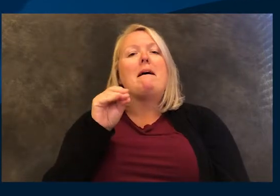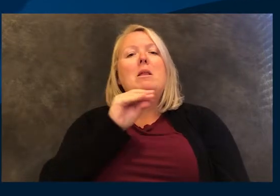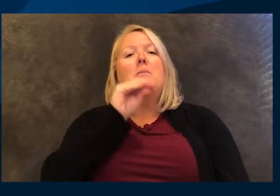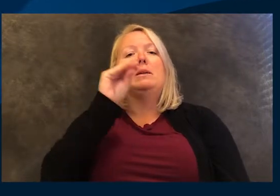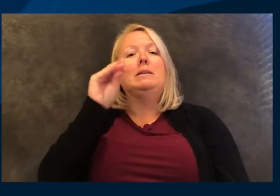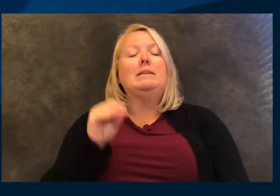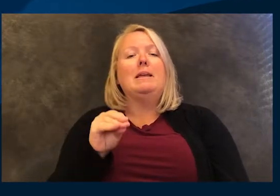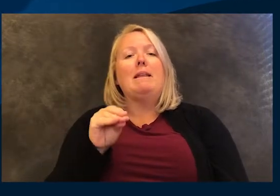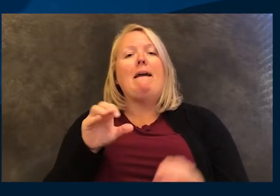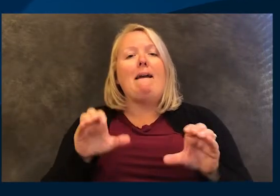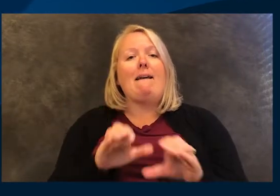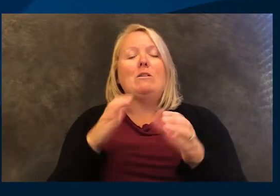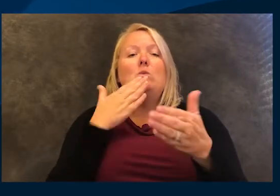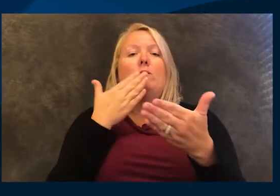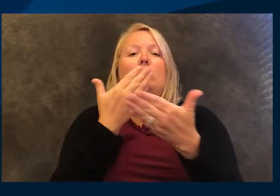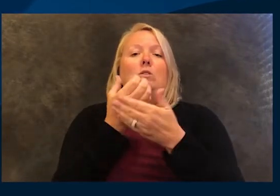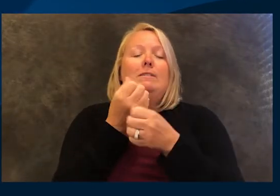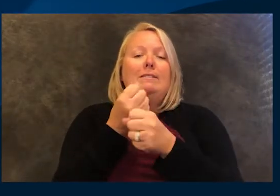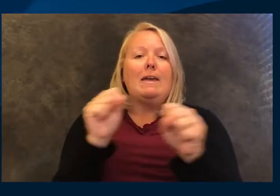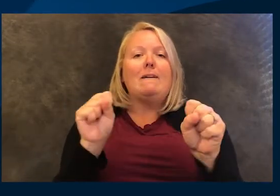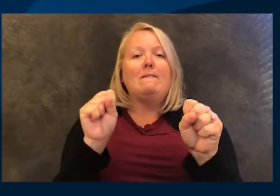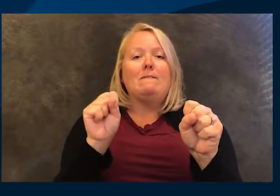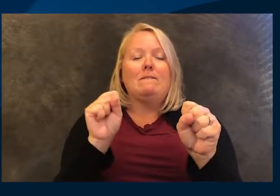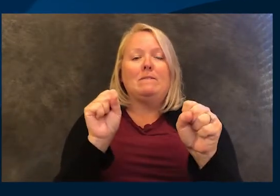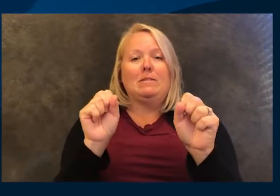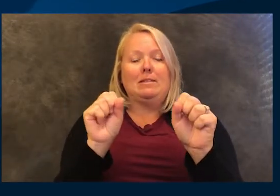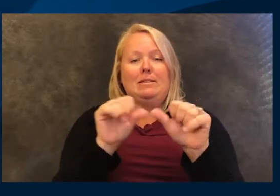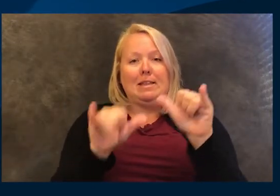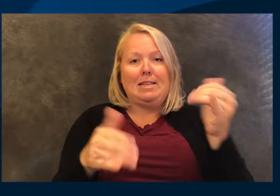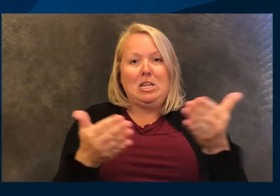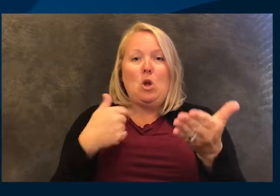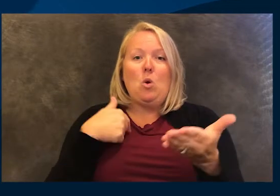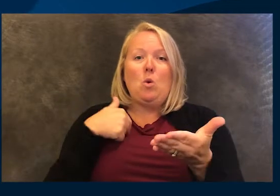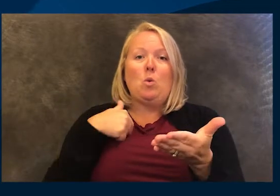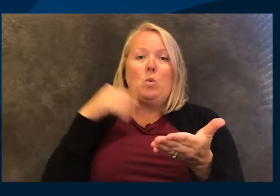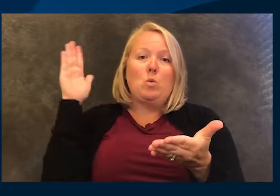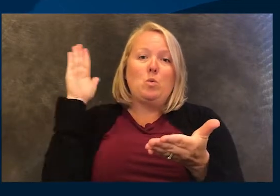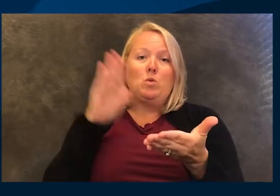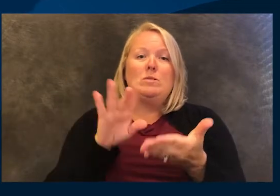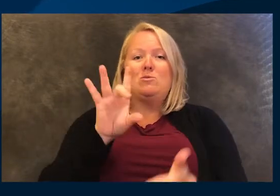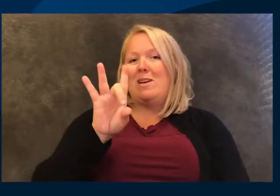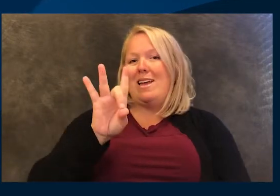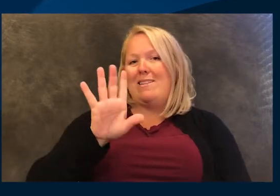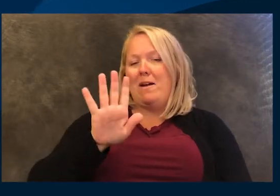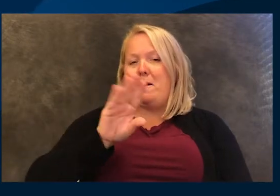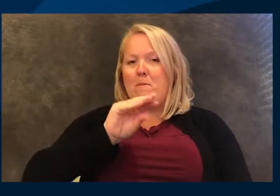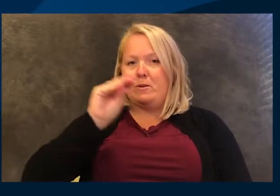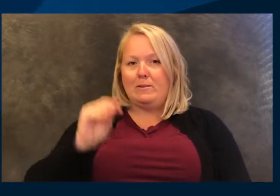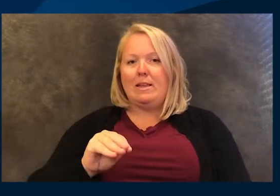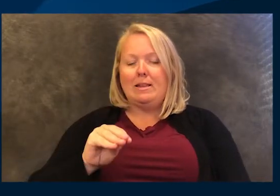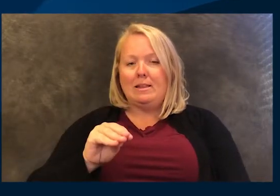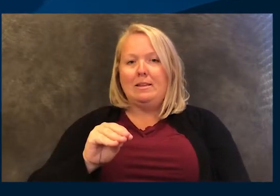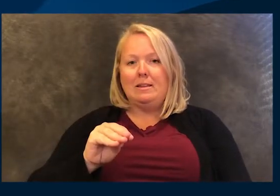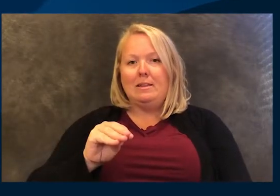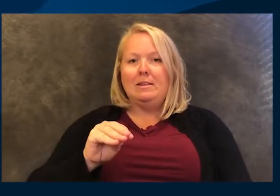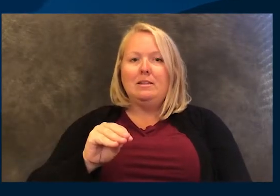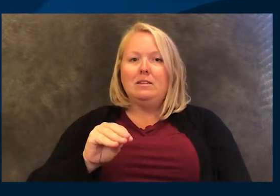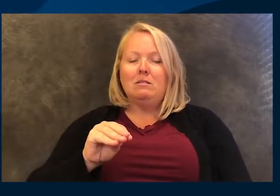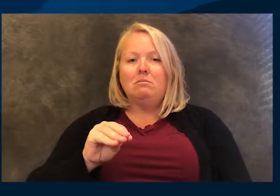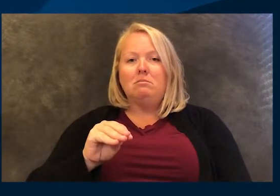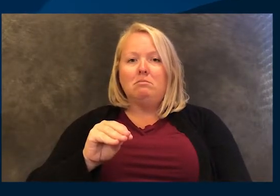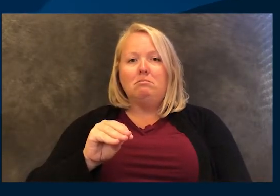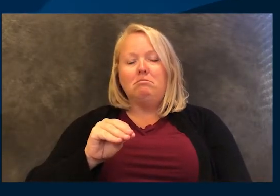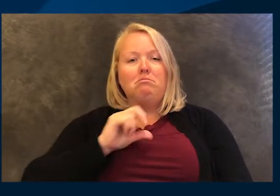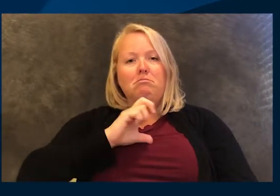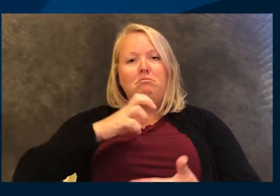safe occupancy. We further reduced that last week to 85%, and we continue to take advantage